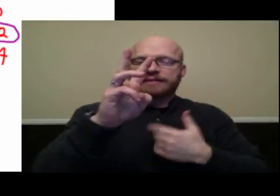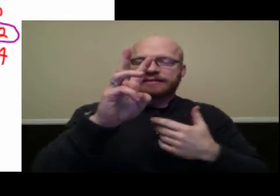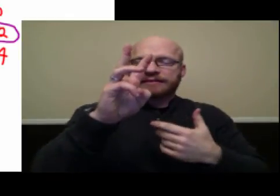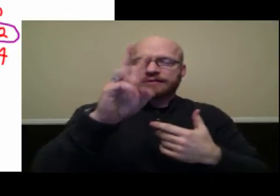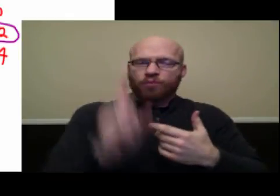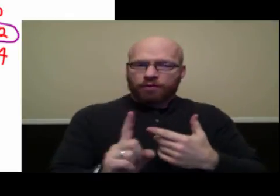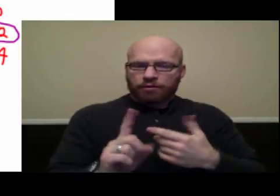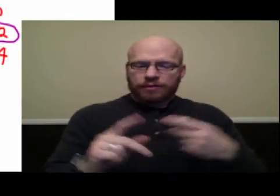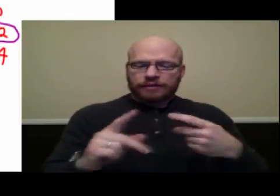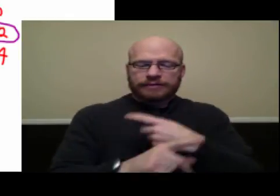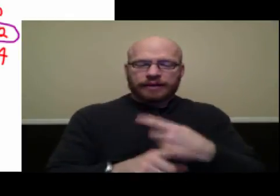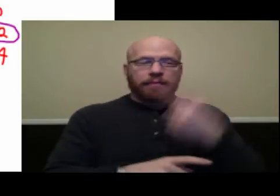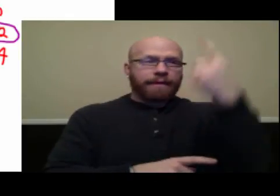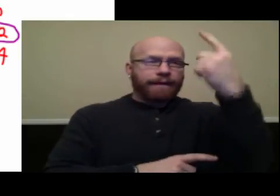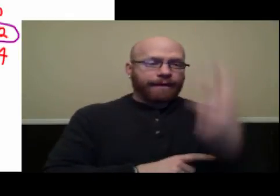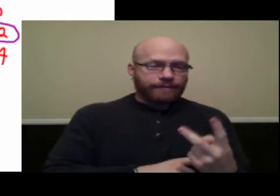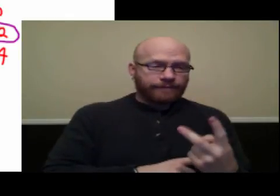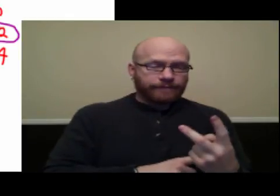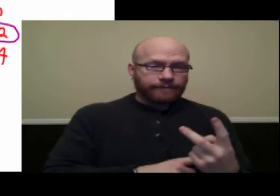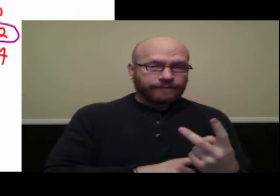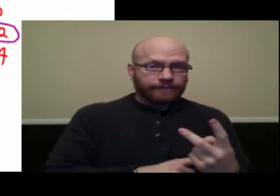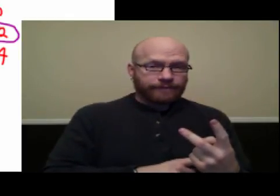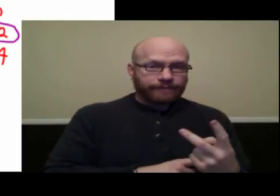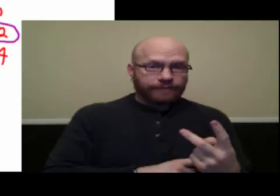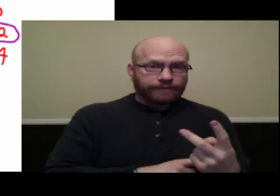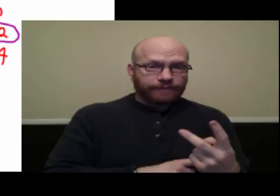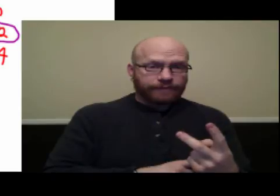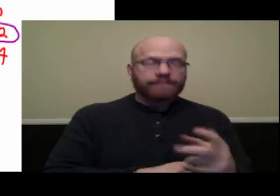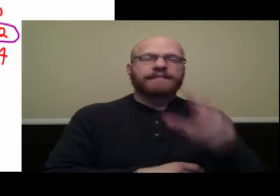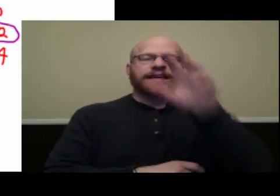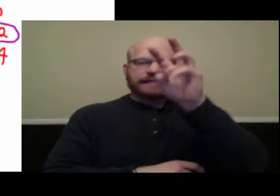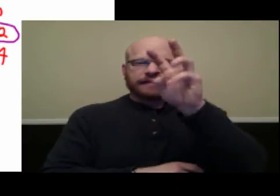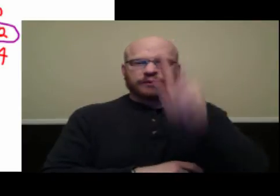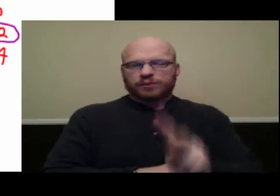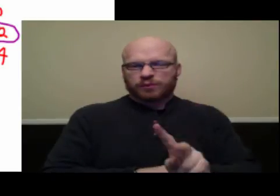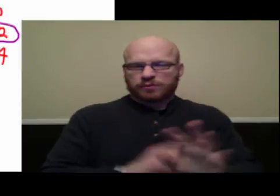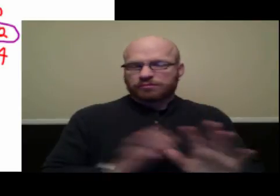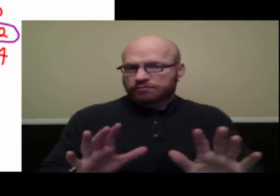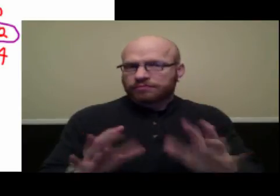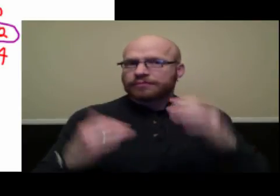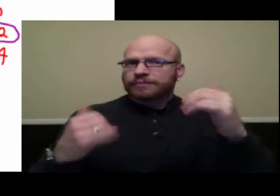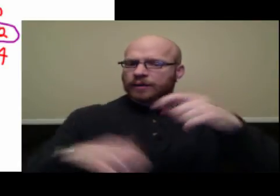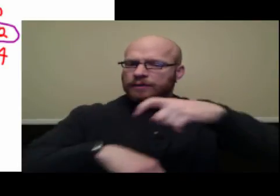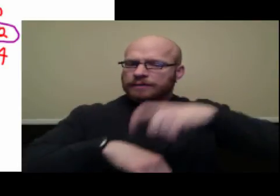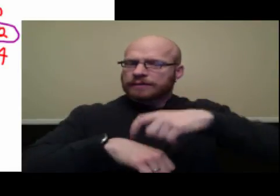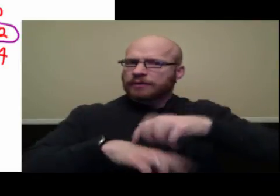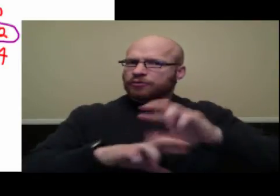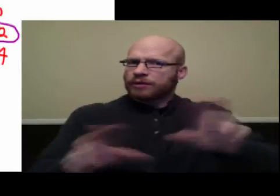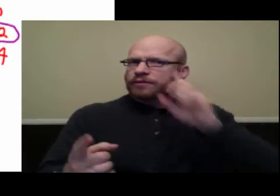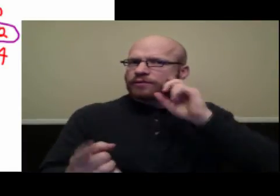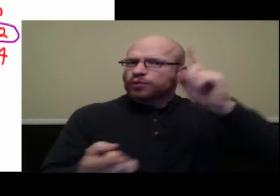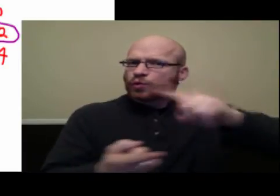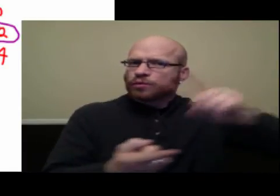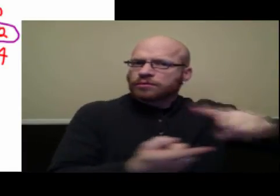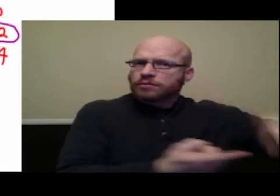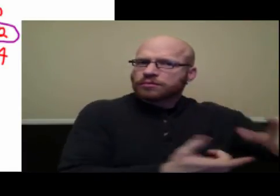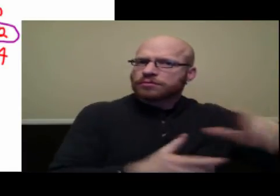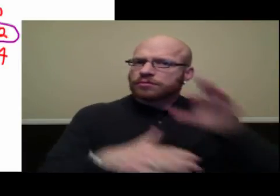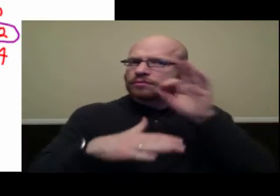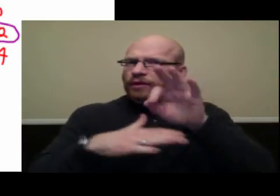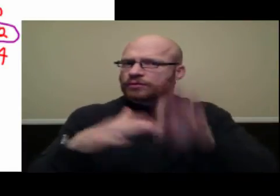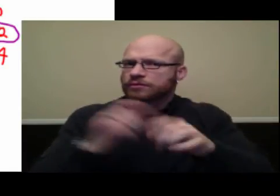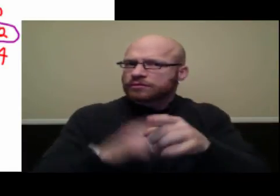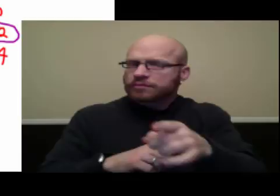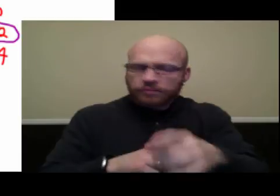side we have 6 over 1 multiplied with 1 half And it becomes 6 halves And now we're ready to reduce our